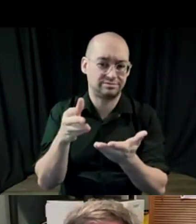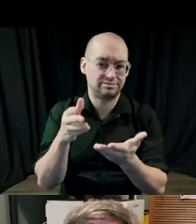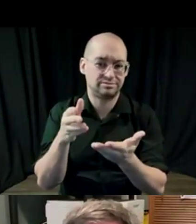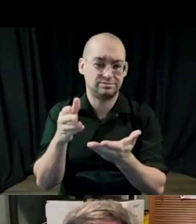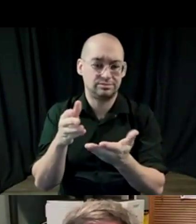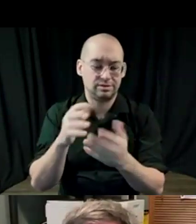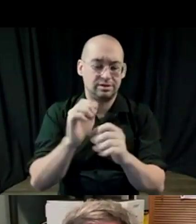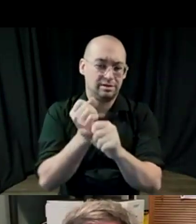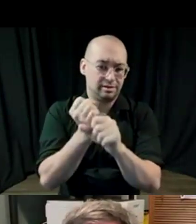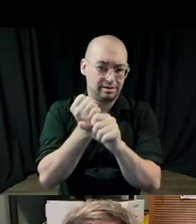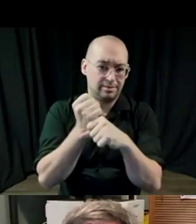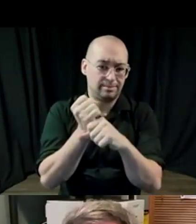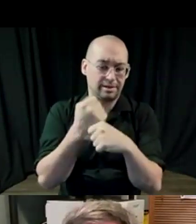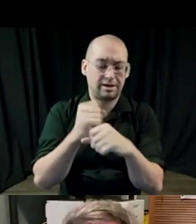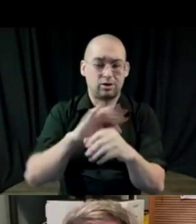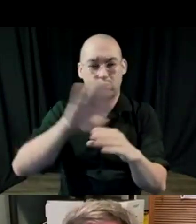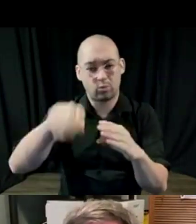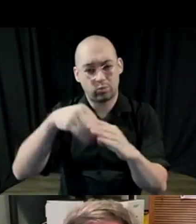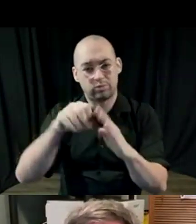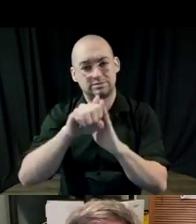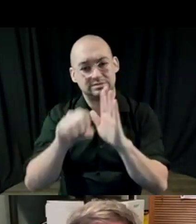to create a statewide